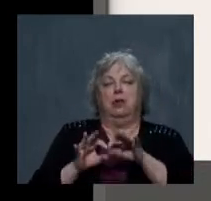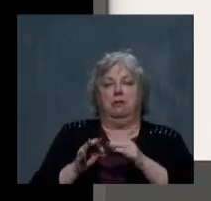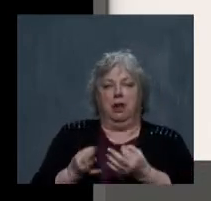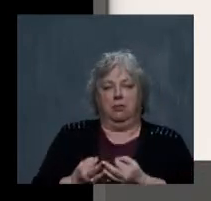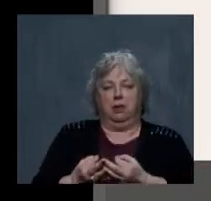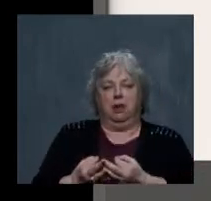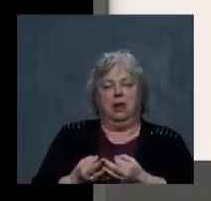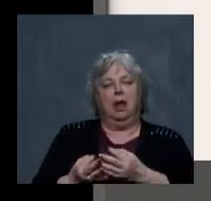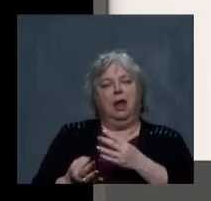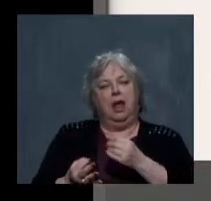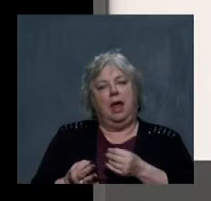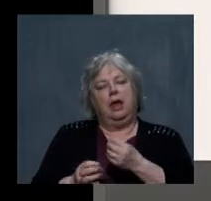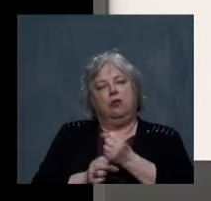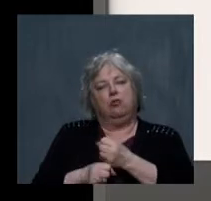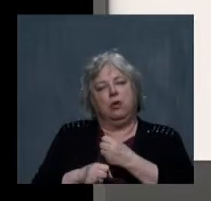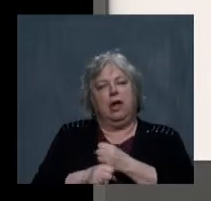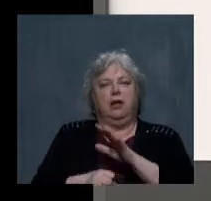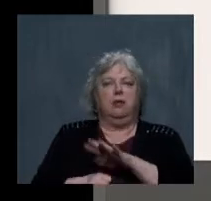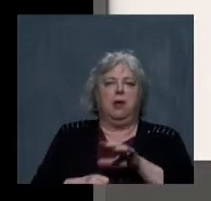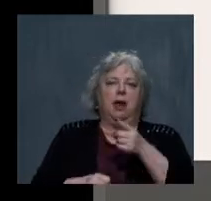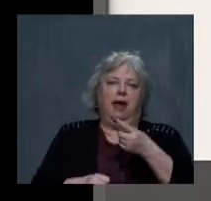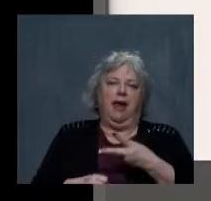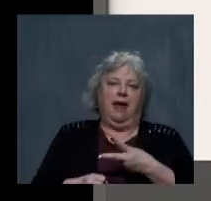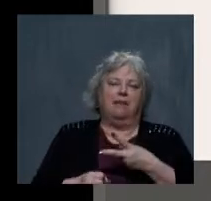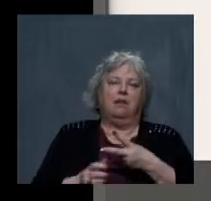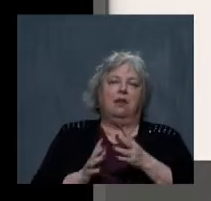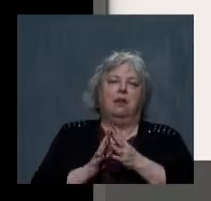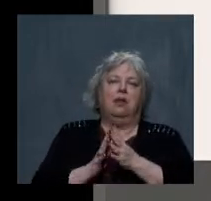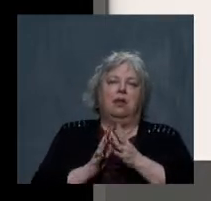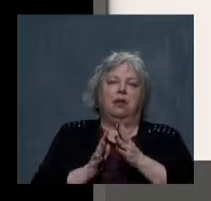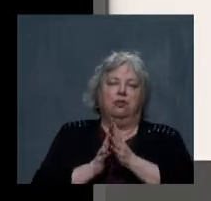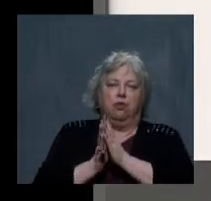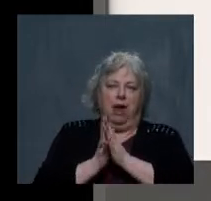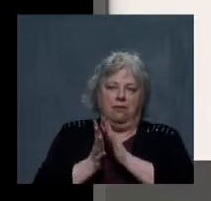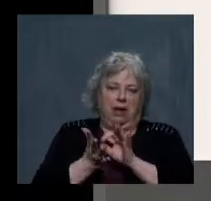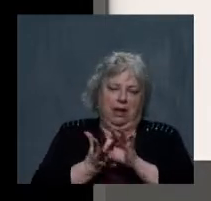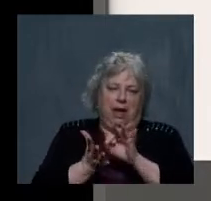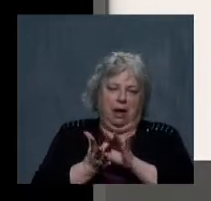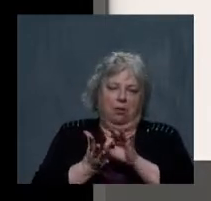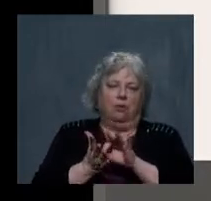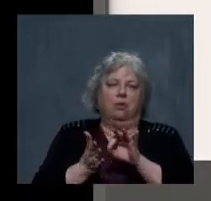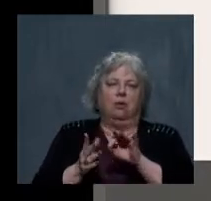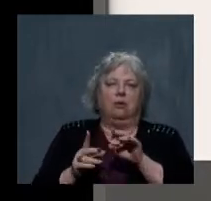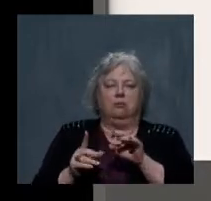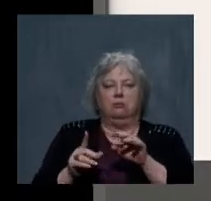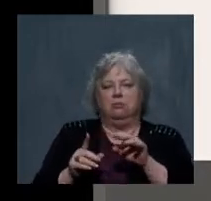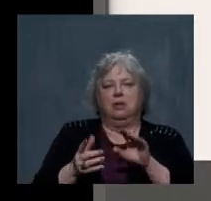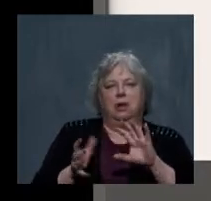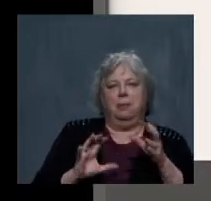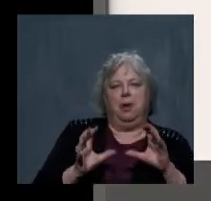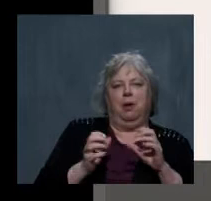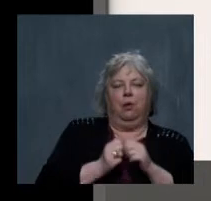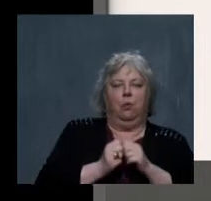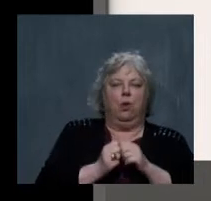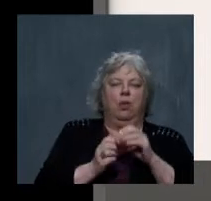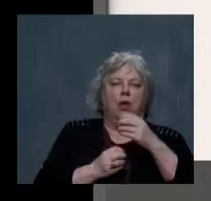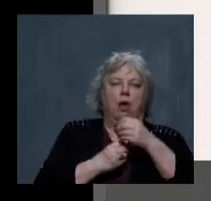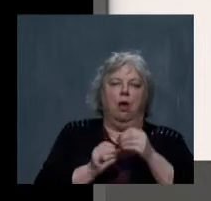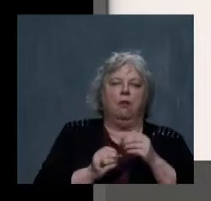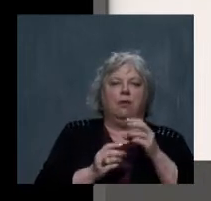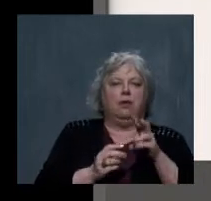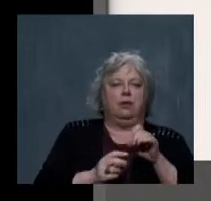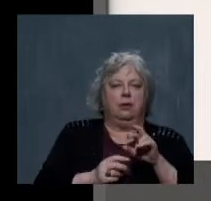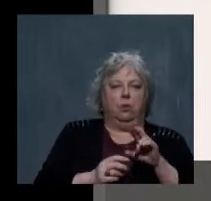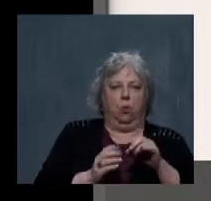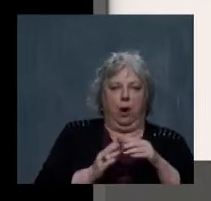generates roughly half what the alternative office warehouse development could